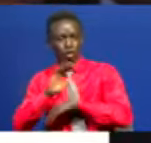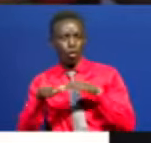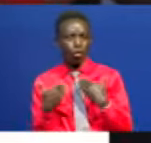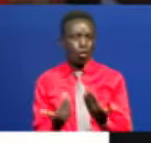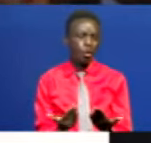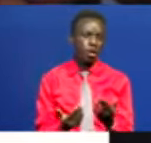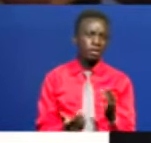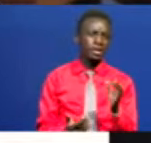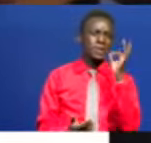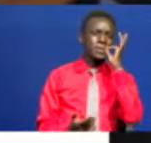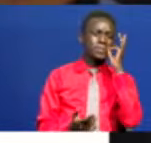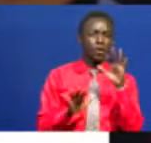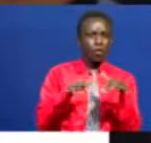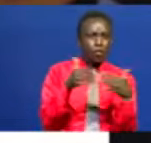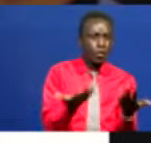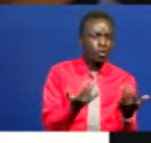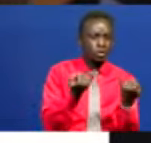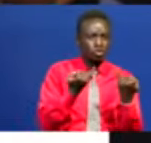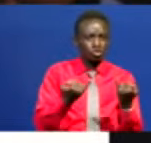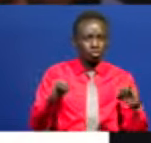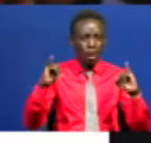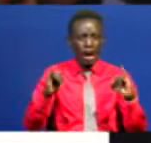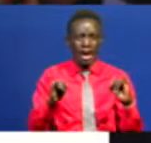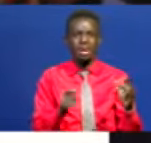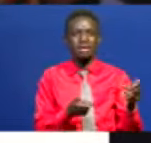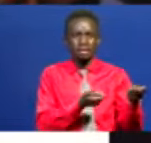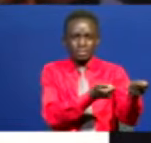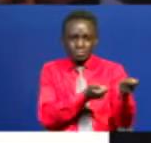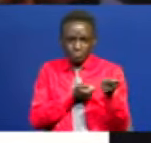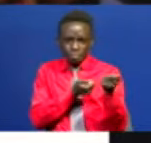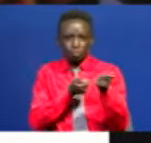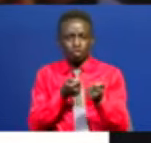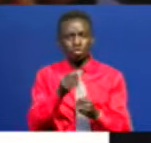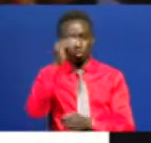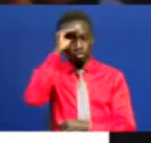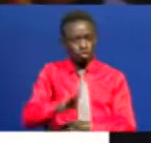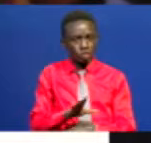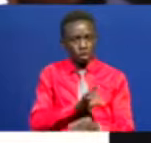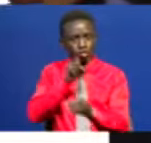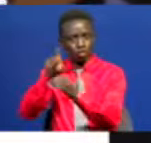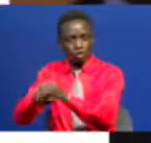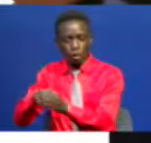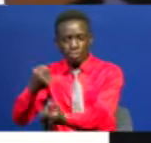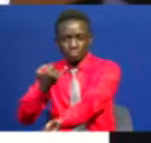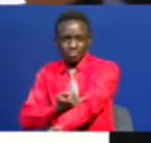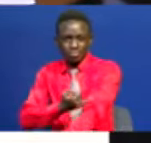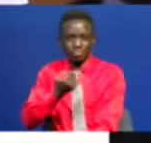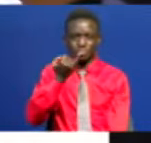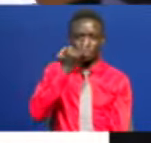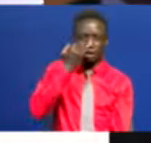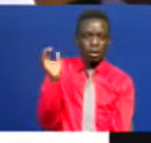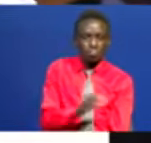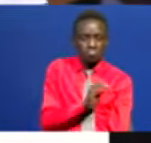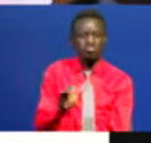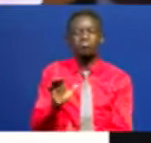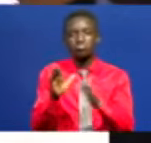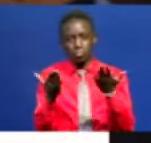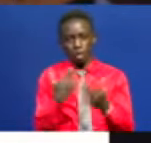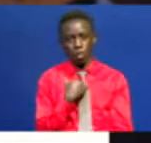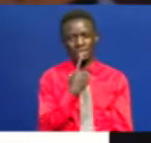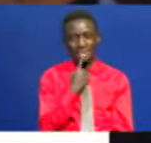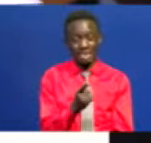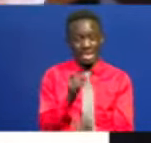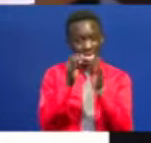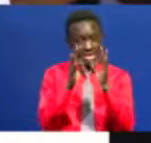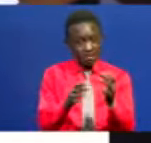wanafunzi, kuwaingiza katika mambo ya pombe na madawa, nataka niseme huyo ni adui wa taifa la